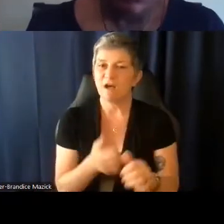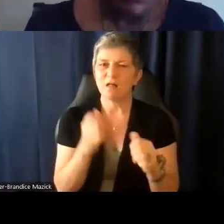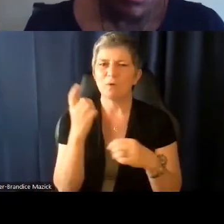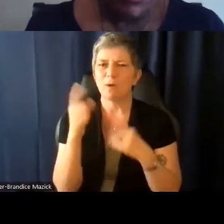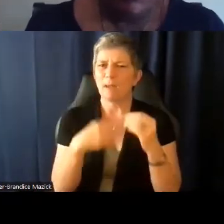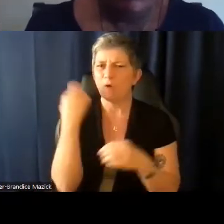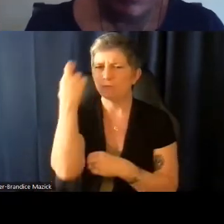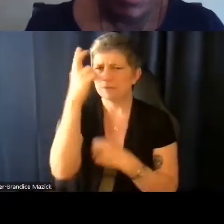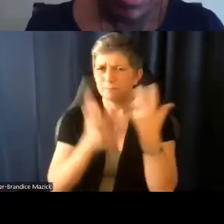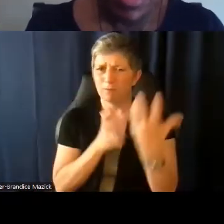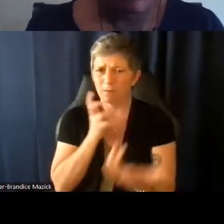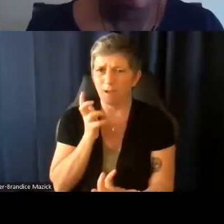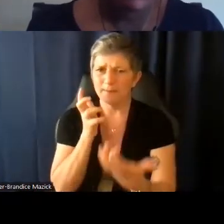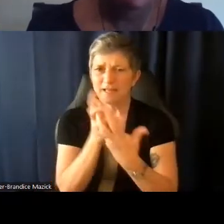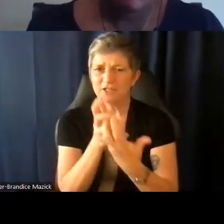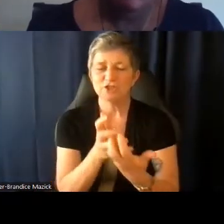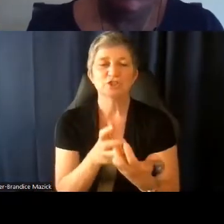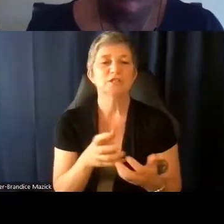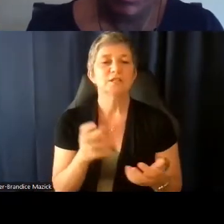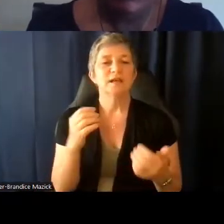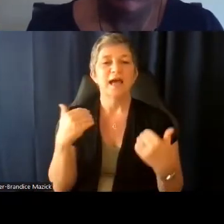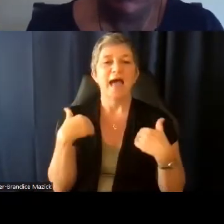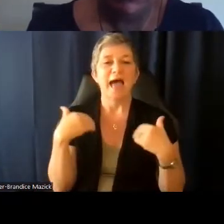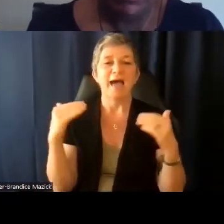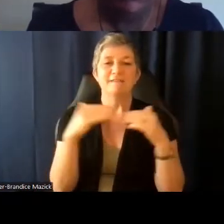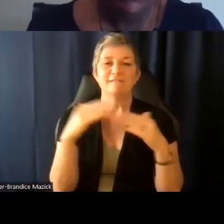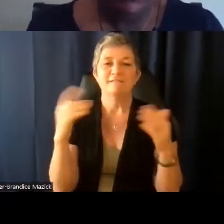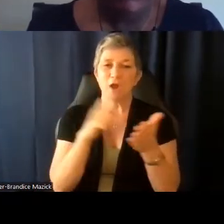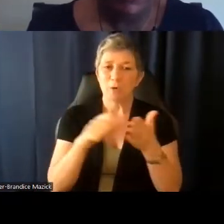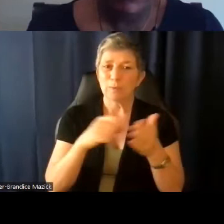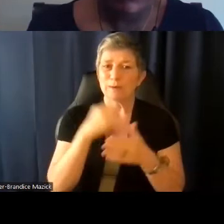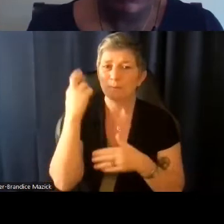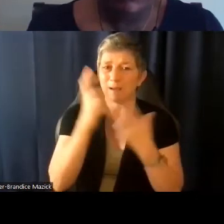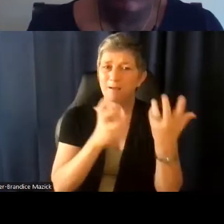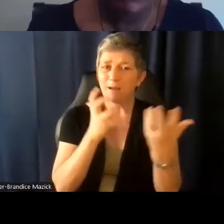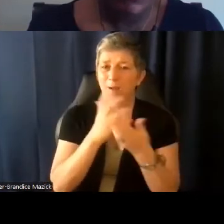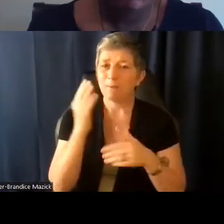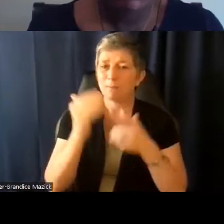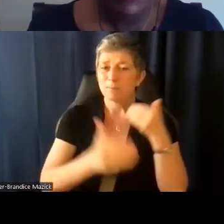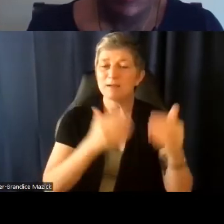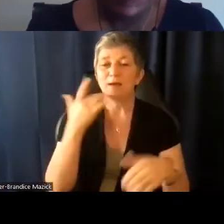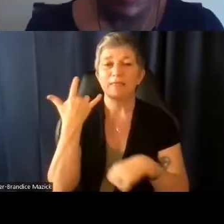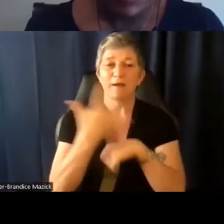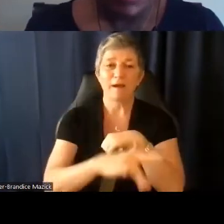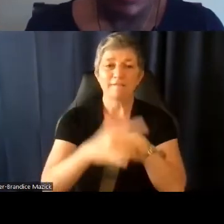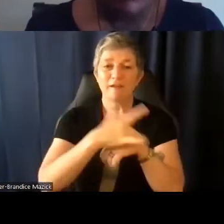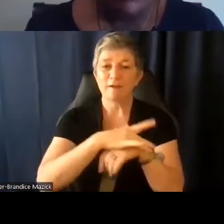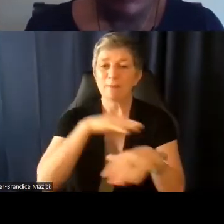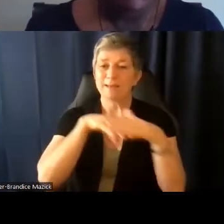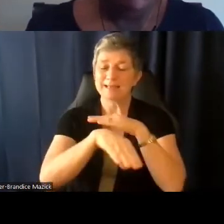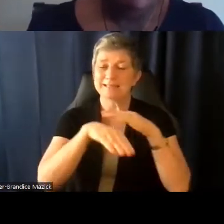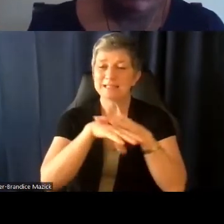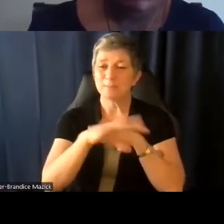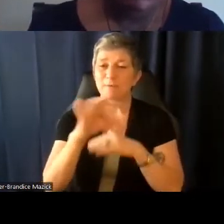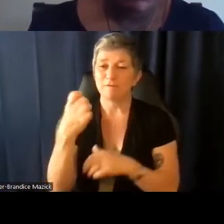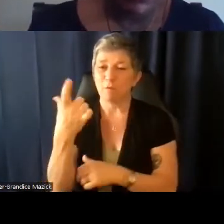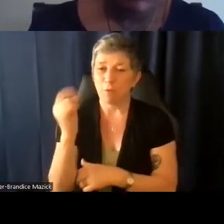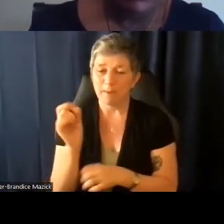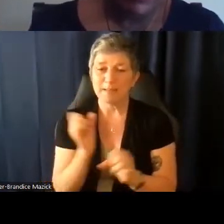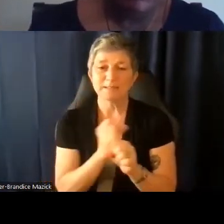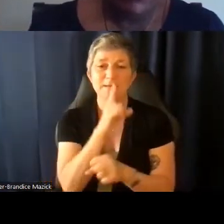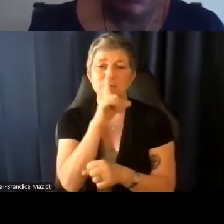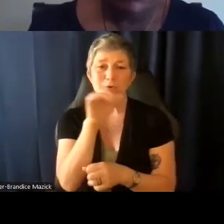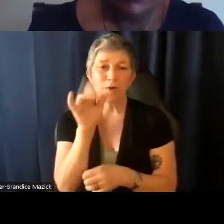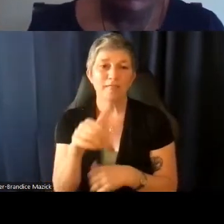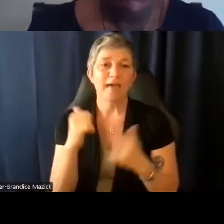accommodations. Have fair written reasonable accommodation procedures that are available in accessible formats. Making sure that